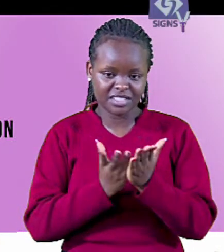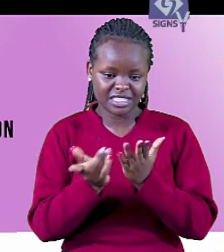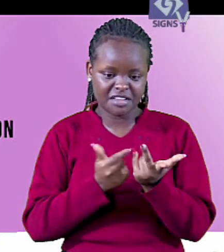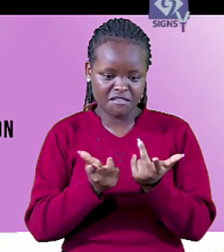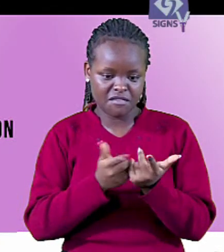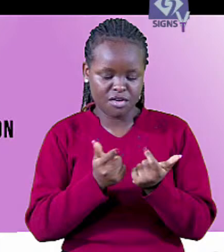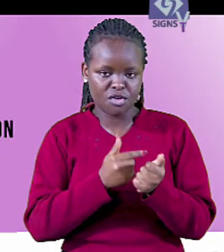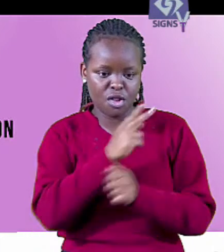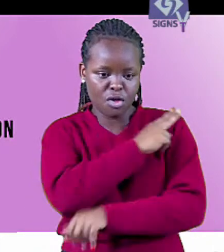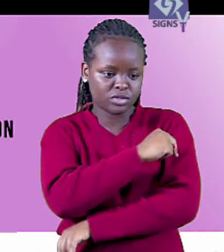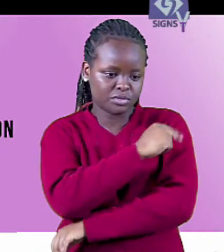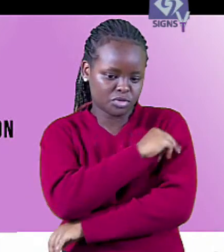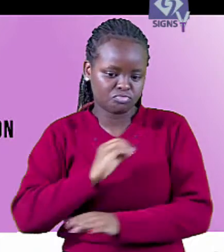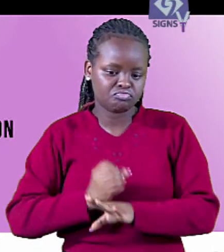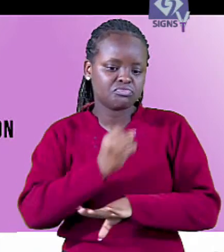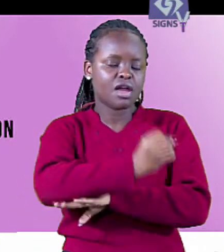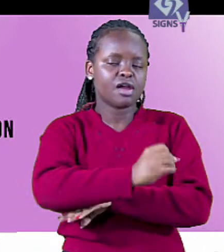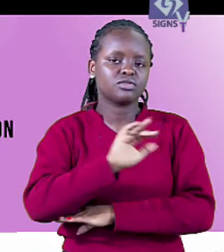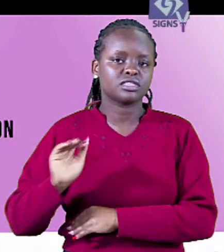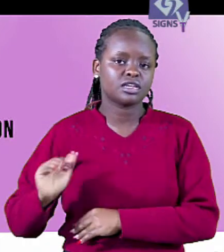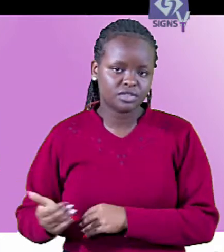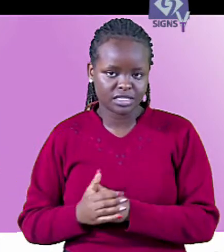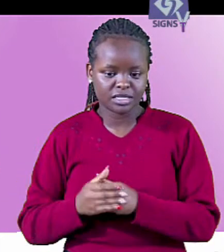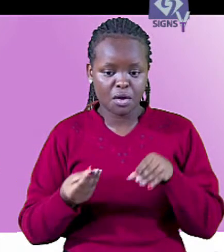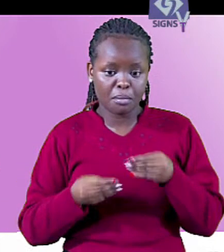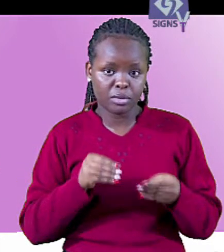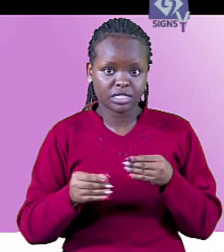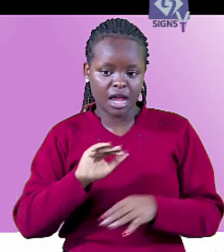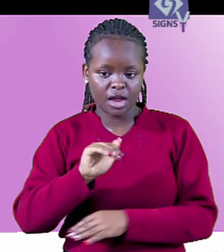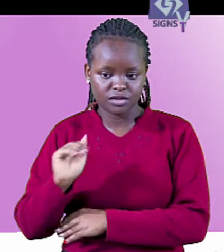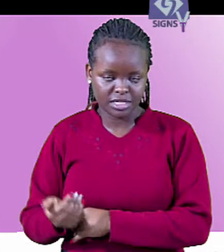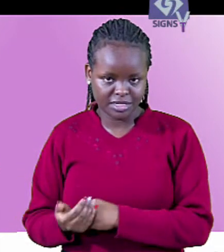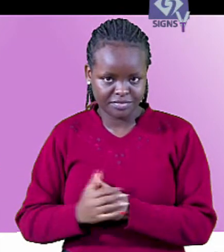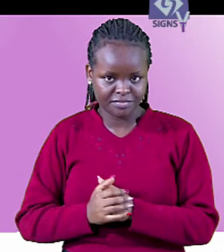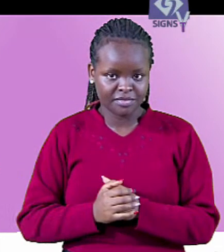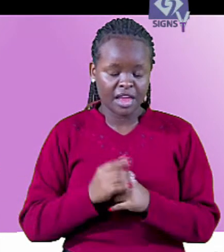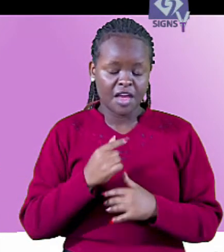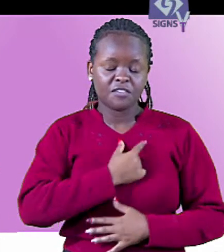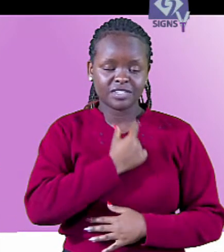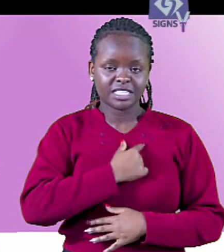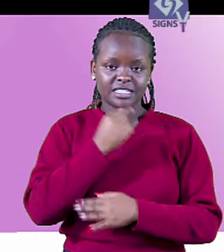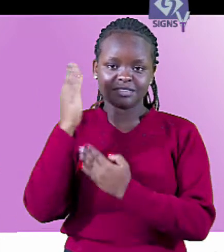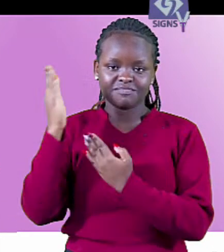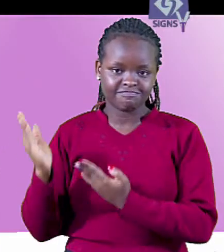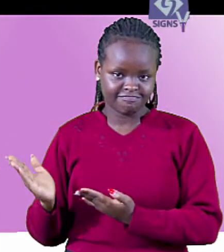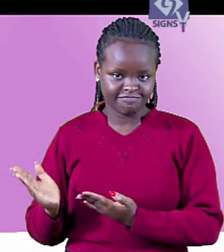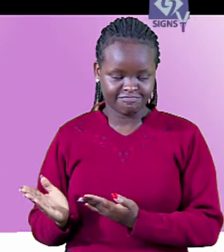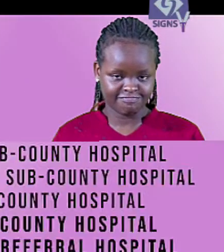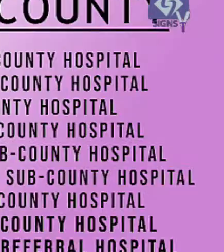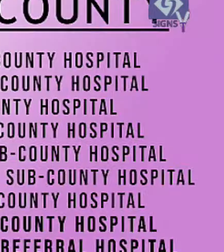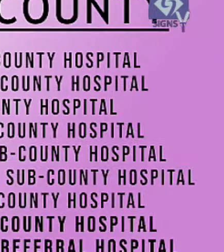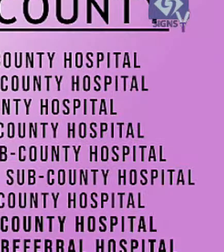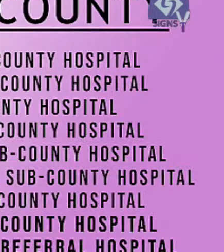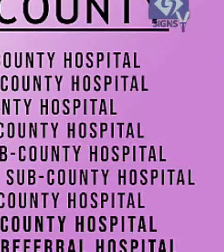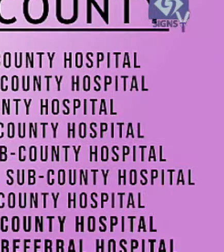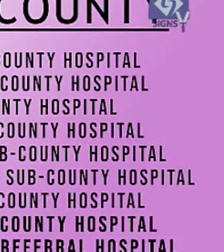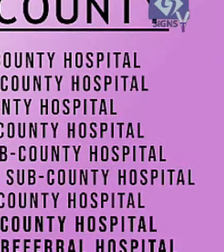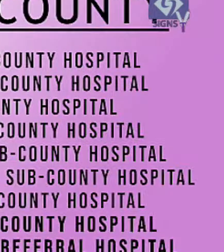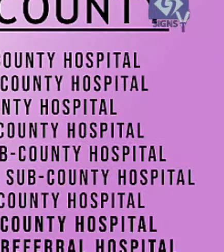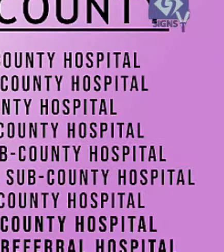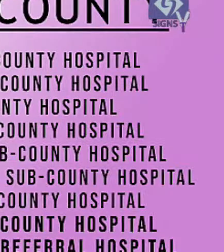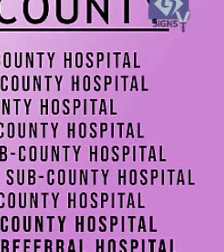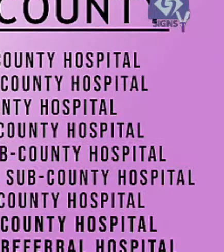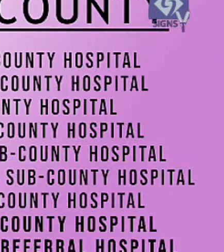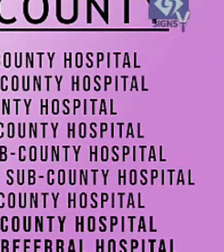available in several hospitals across the counties. In Busia County, visit Matayo Sub-County Hospital,